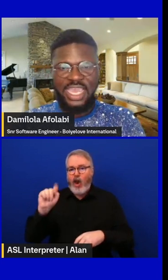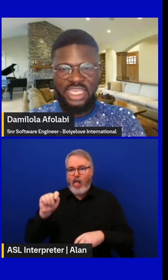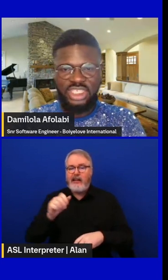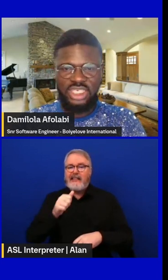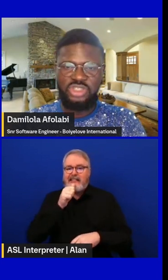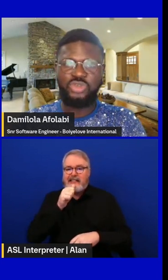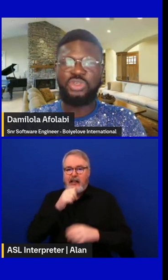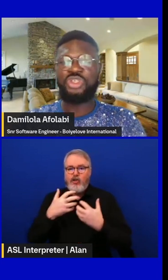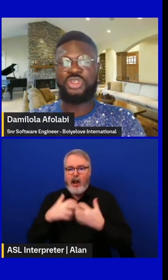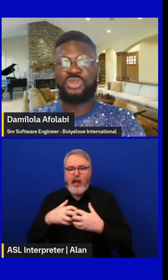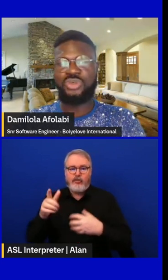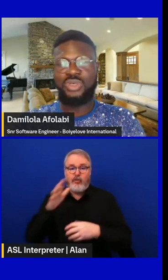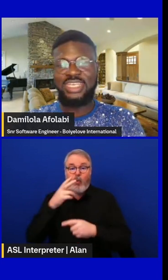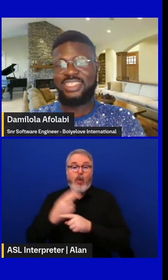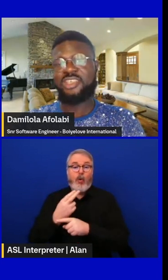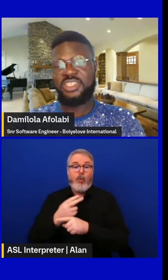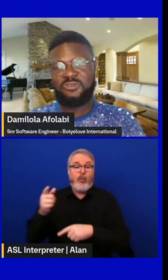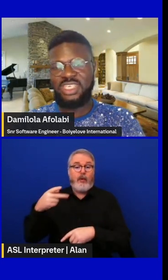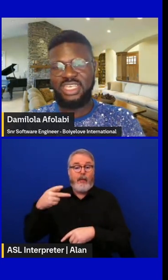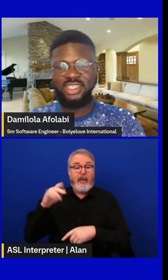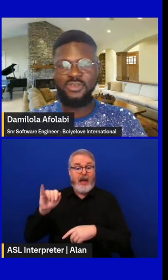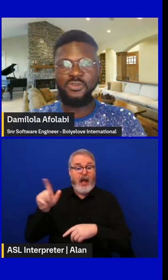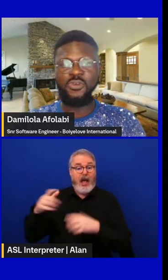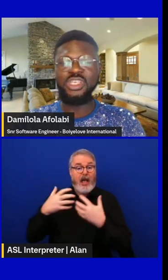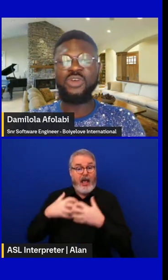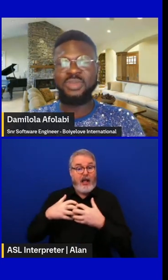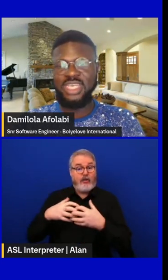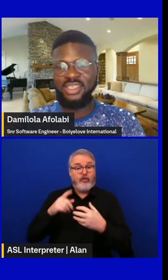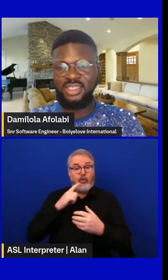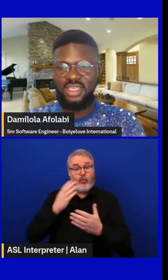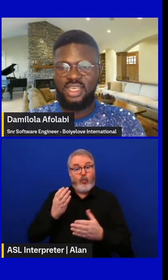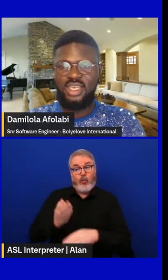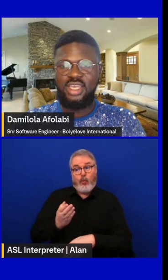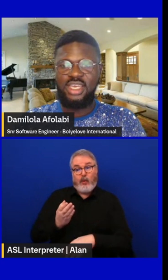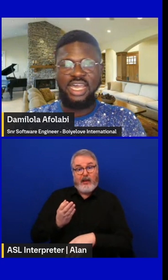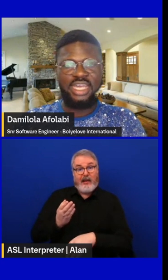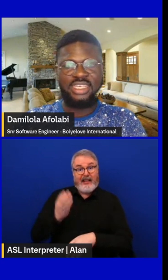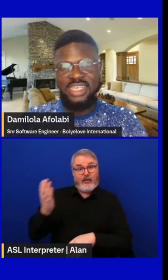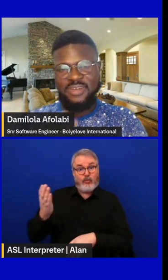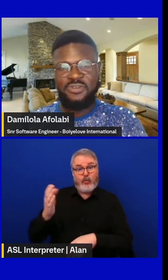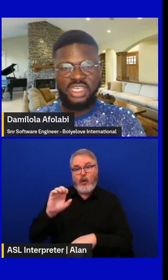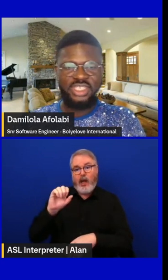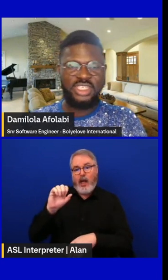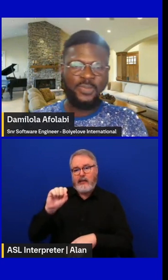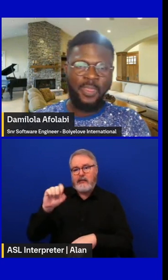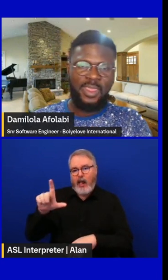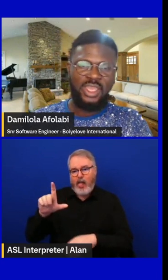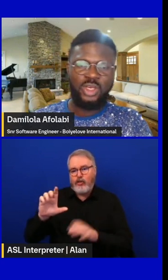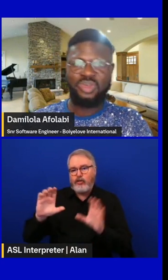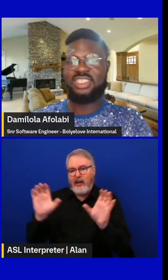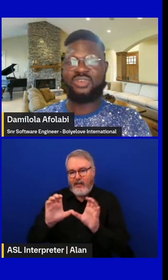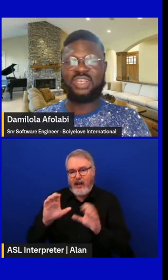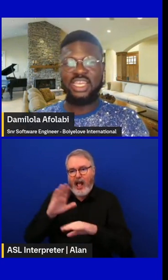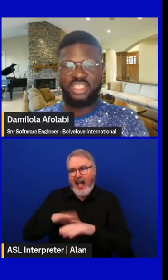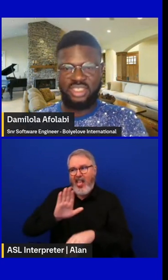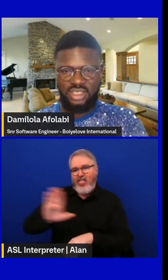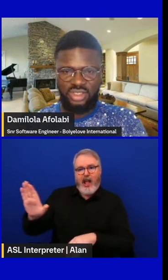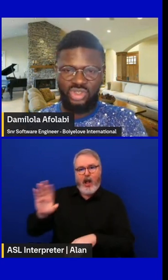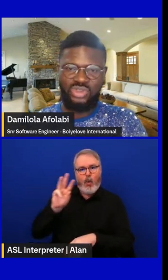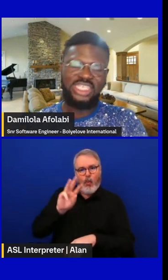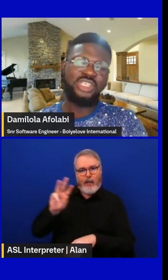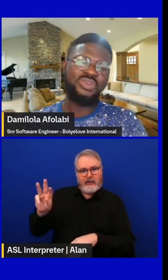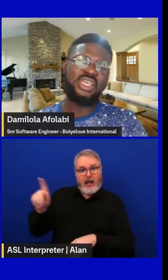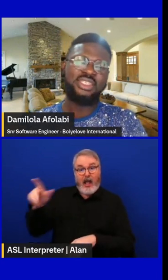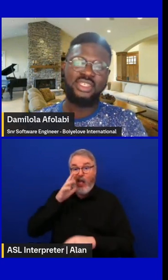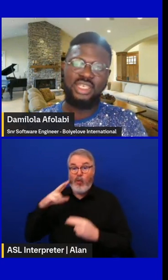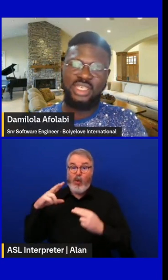PKI engine to issue SSL certificates for their websites. and they leverage AWS secret engines